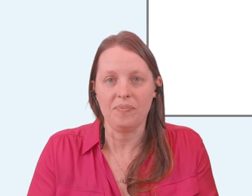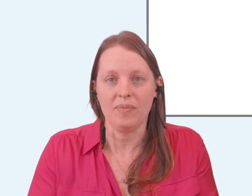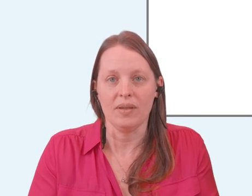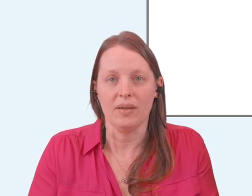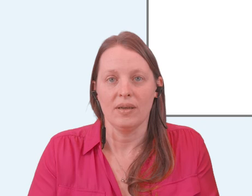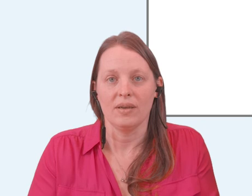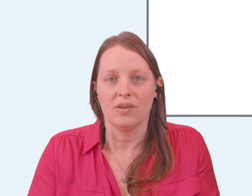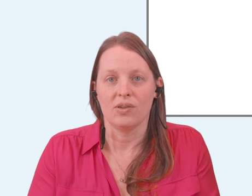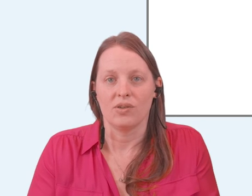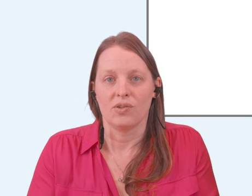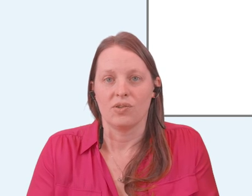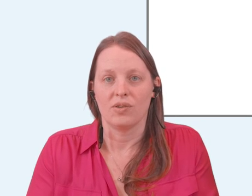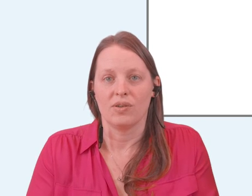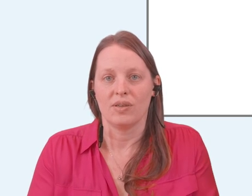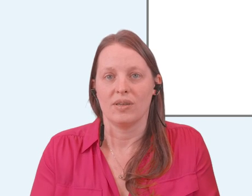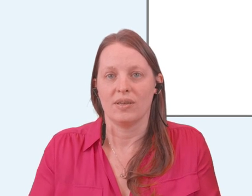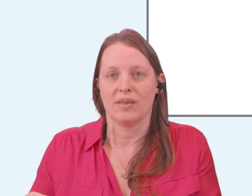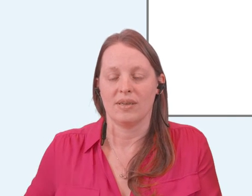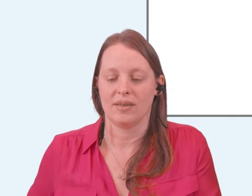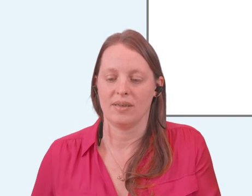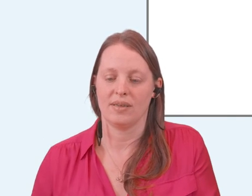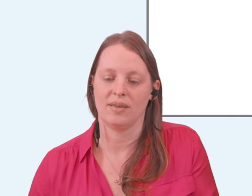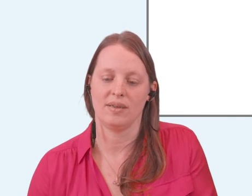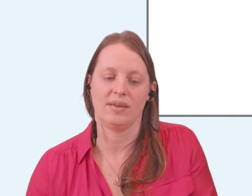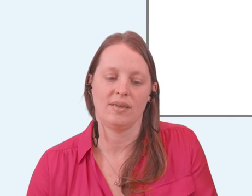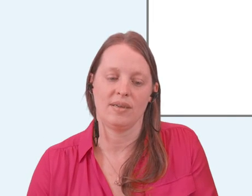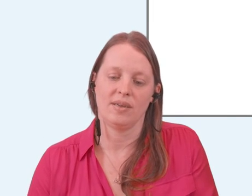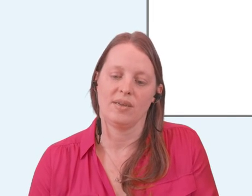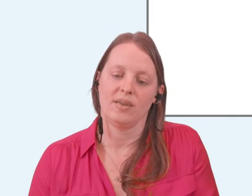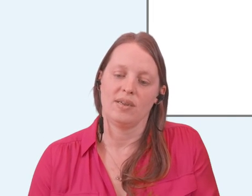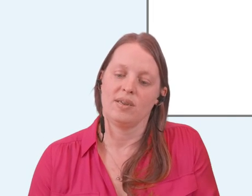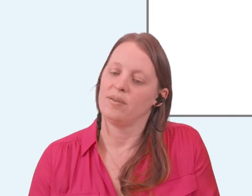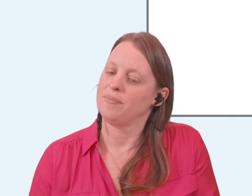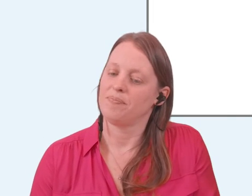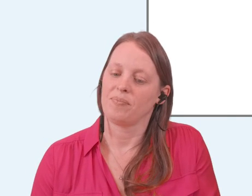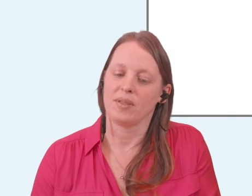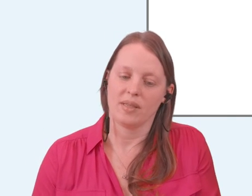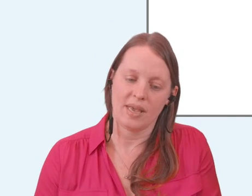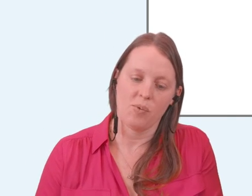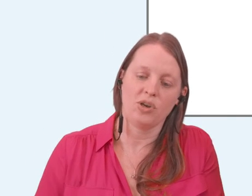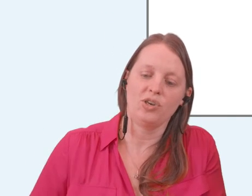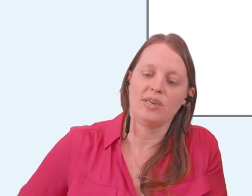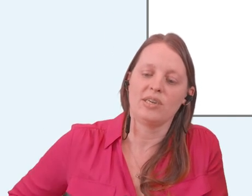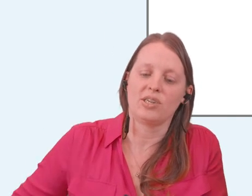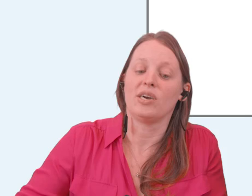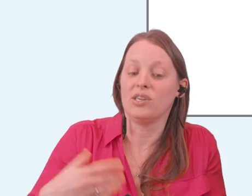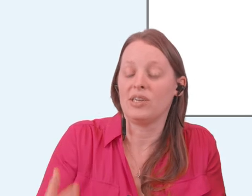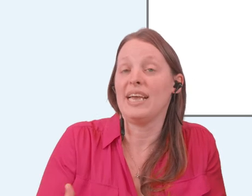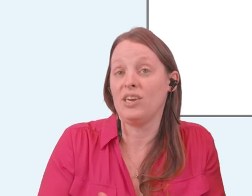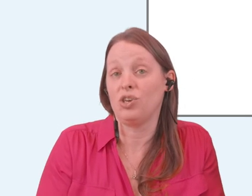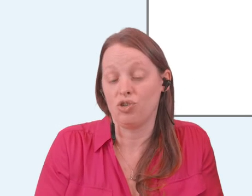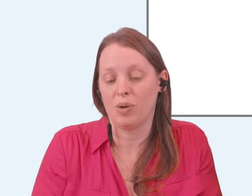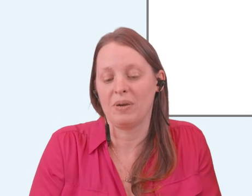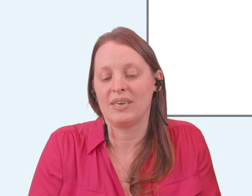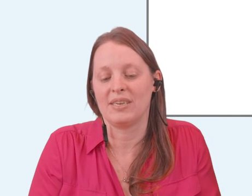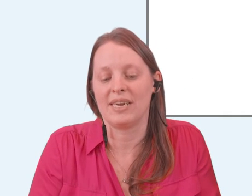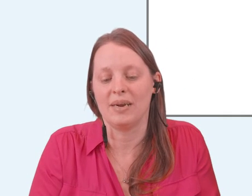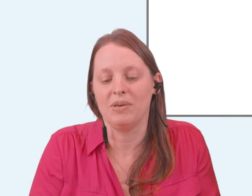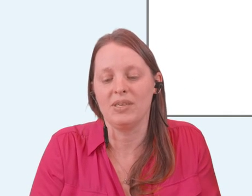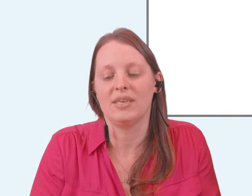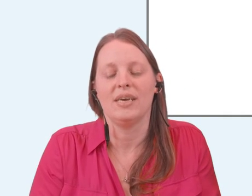The difference between apo and geotropic nystagmus? They want you to discuss